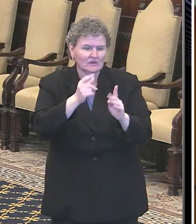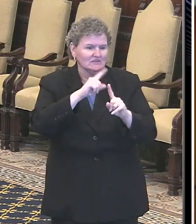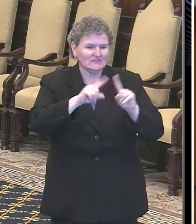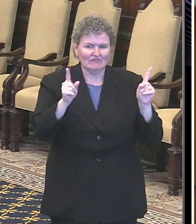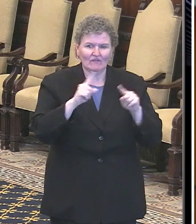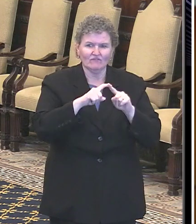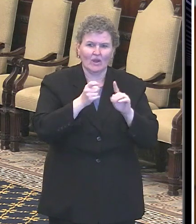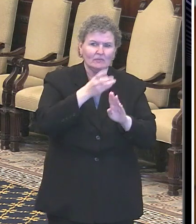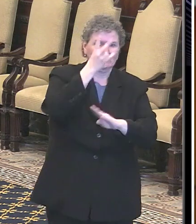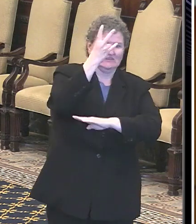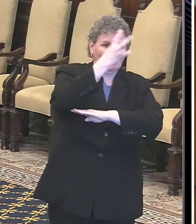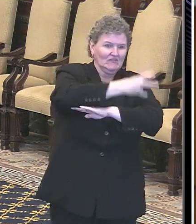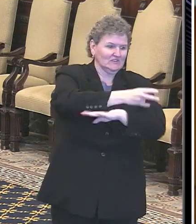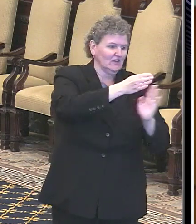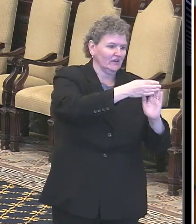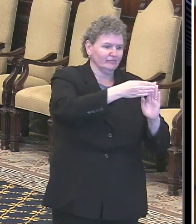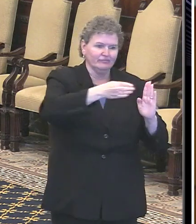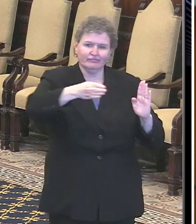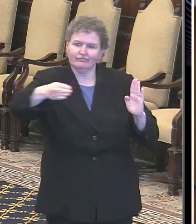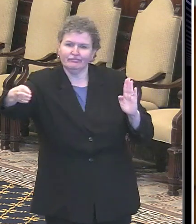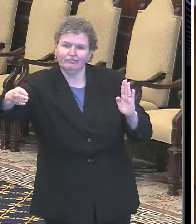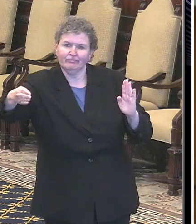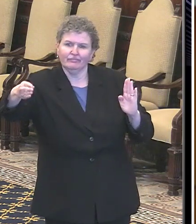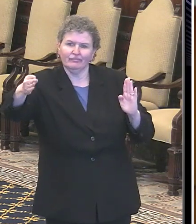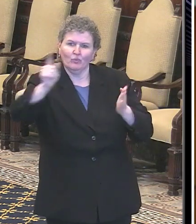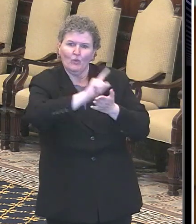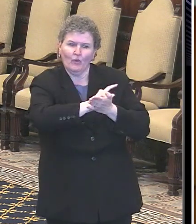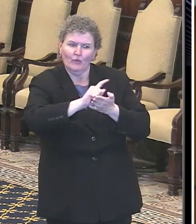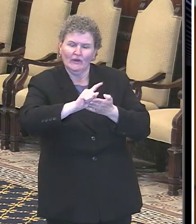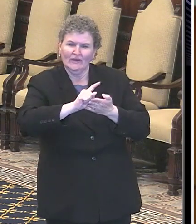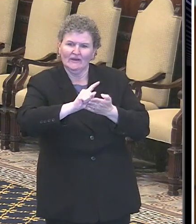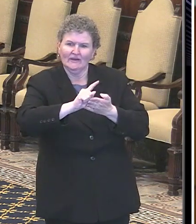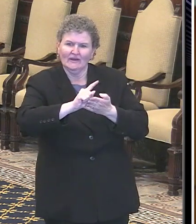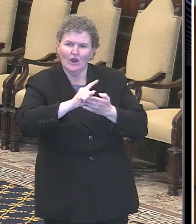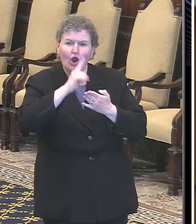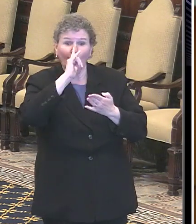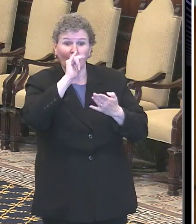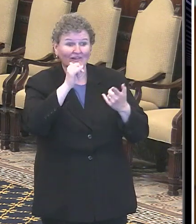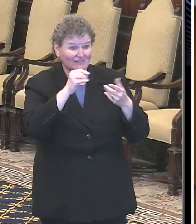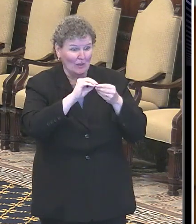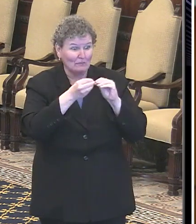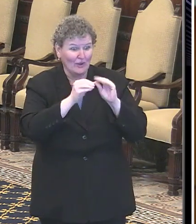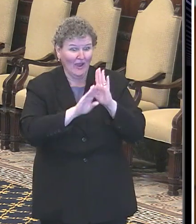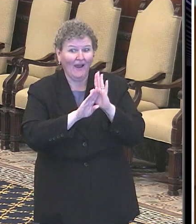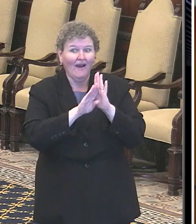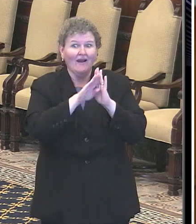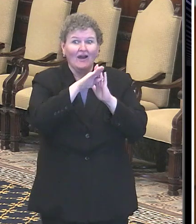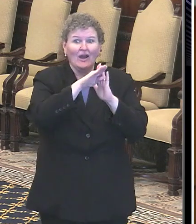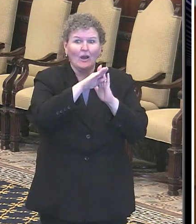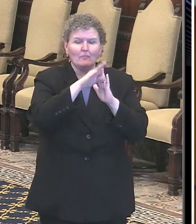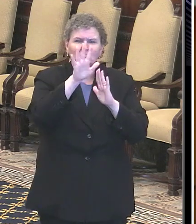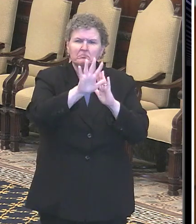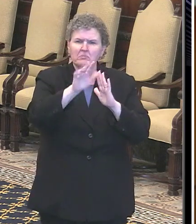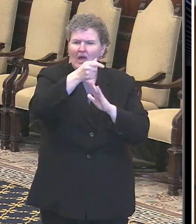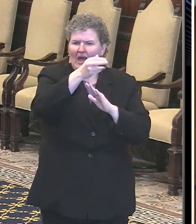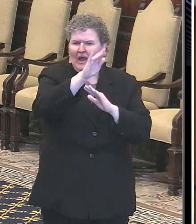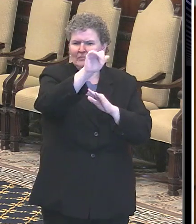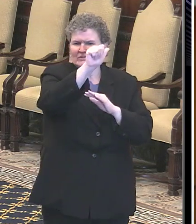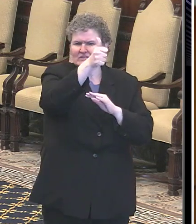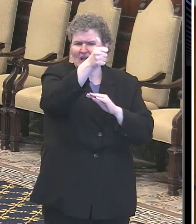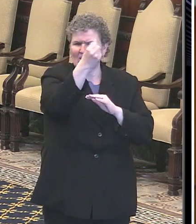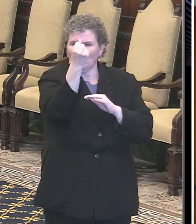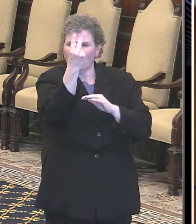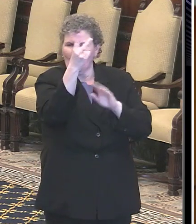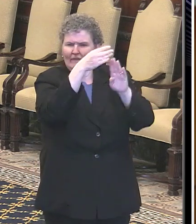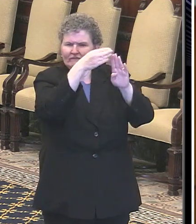7-day average. And if you look at that, it looks like we may have hit a peak around April 10th or April 12th, April 8th maybe, and